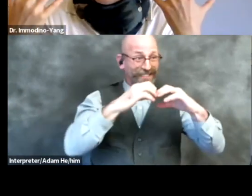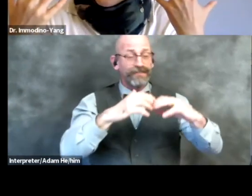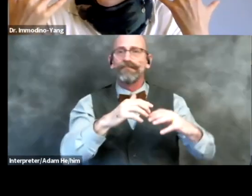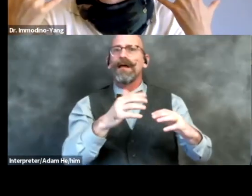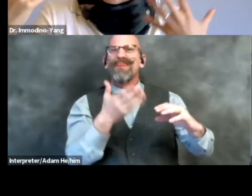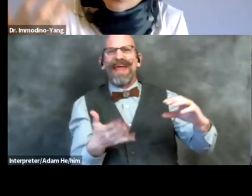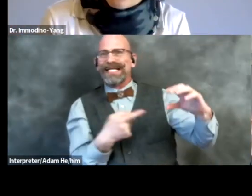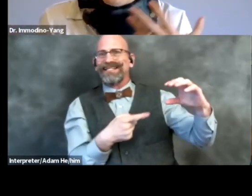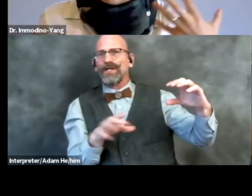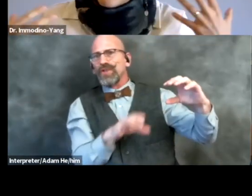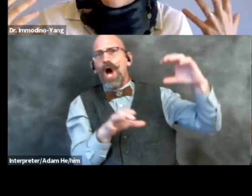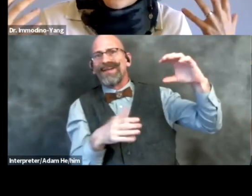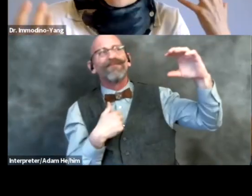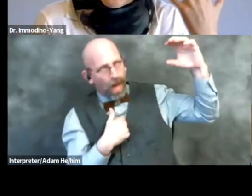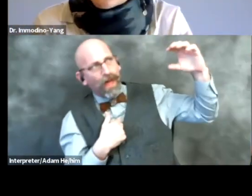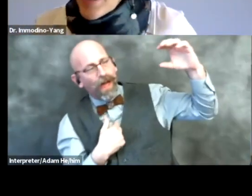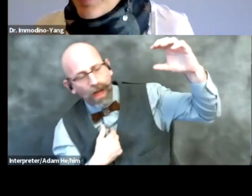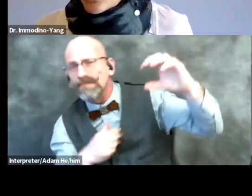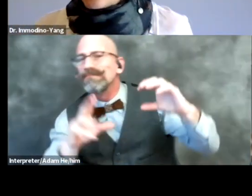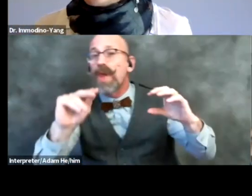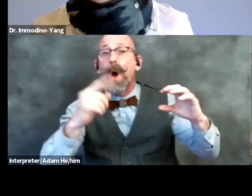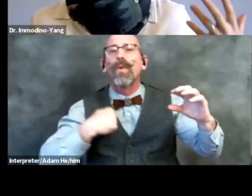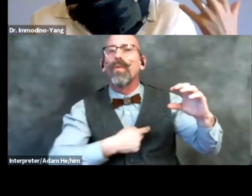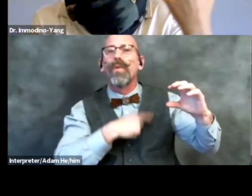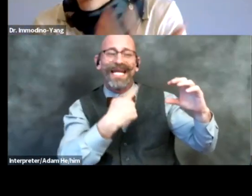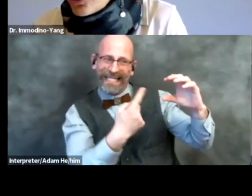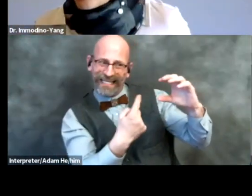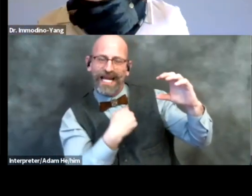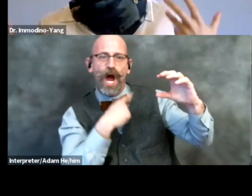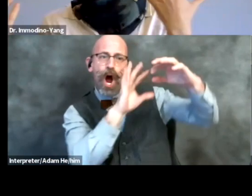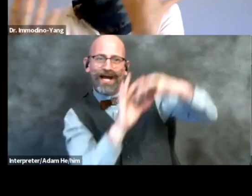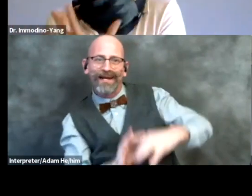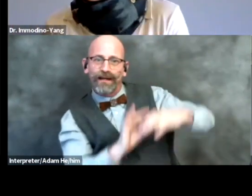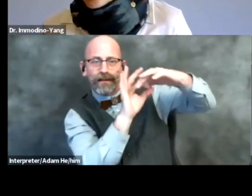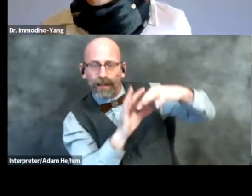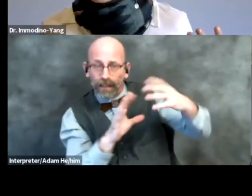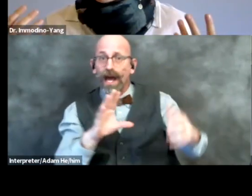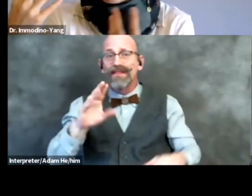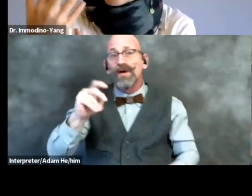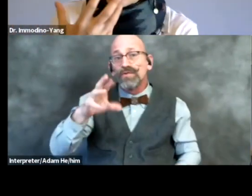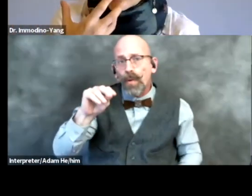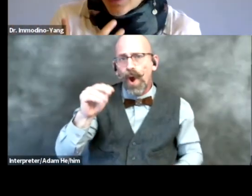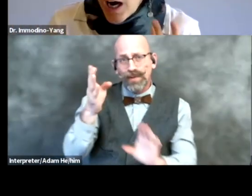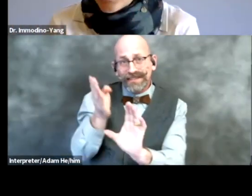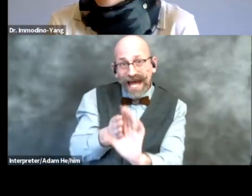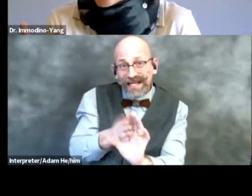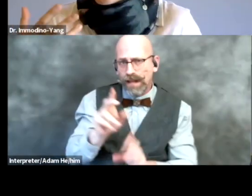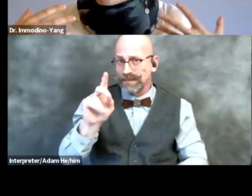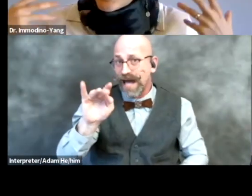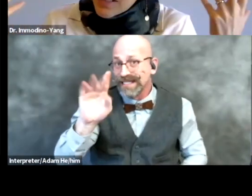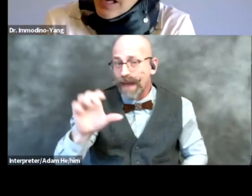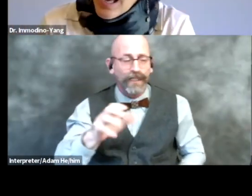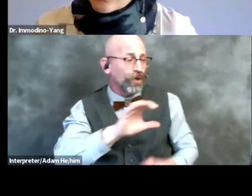and the neurobiological dynamics and cultural dynamics and social dynamics and